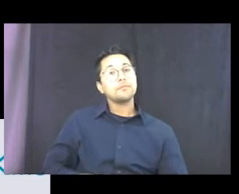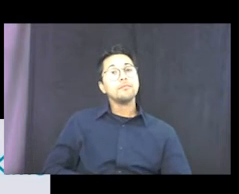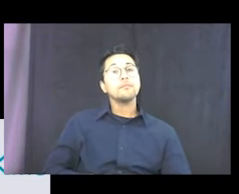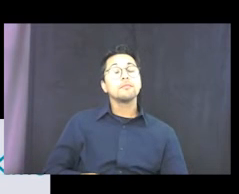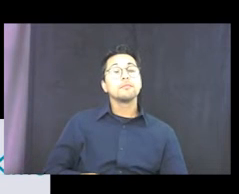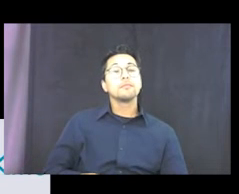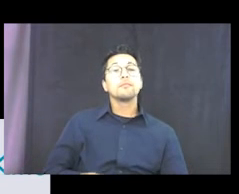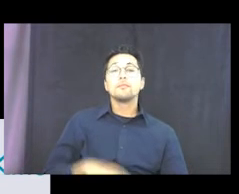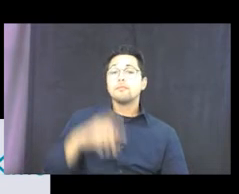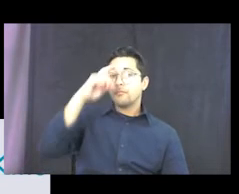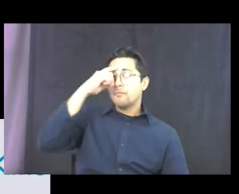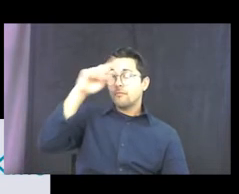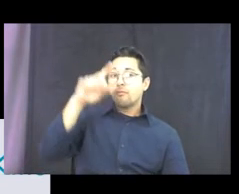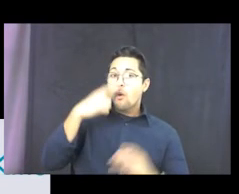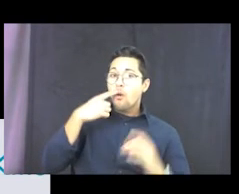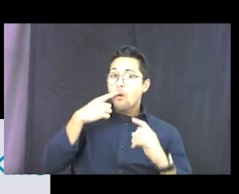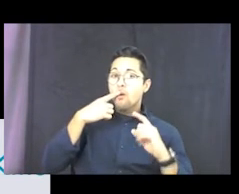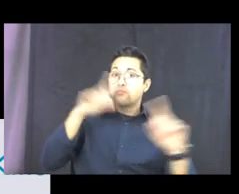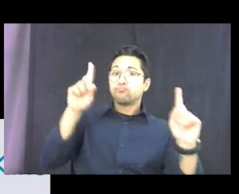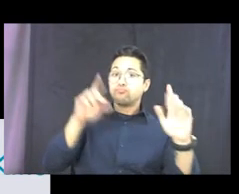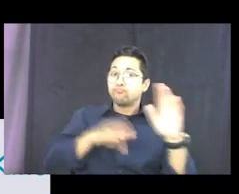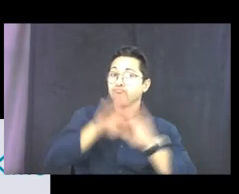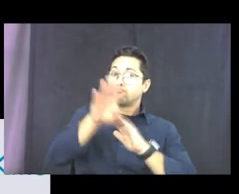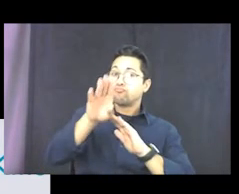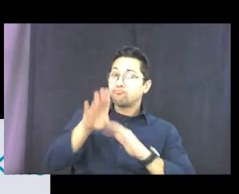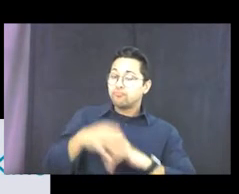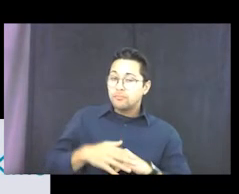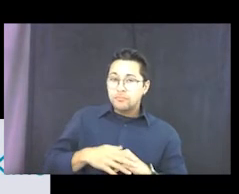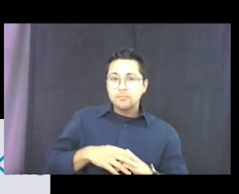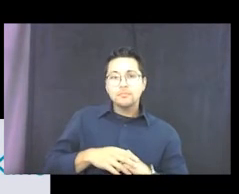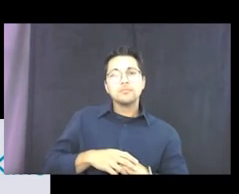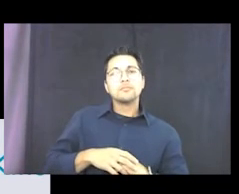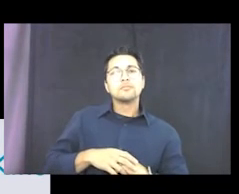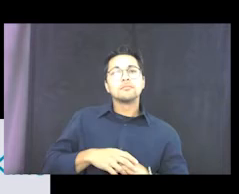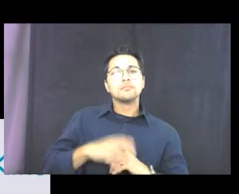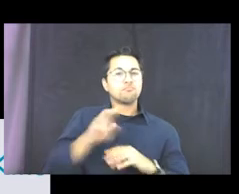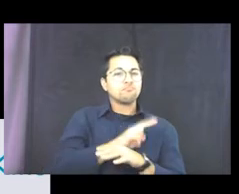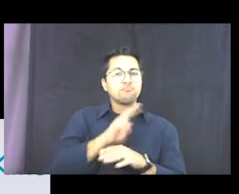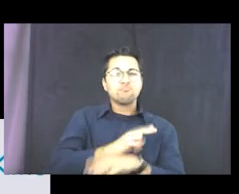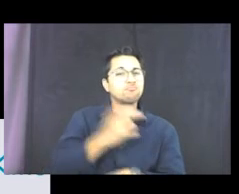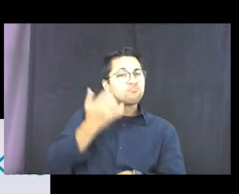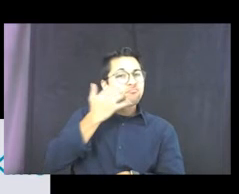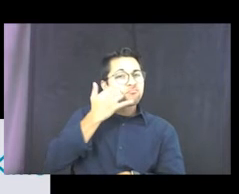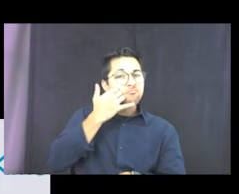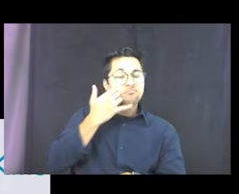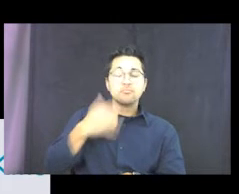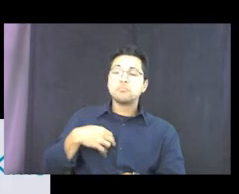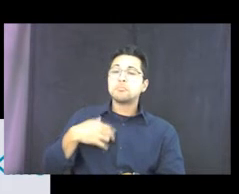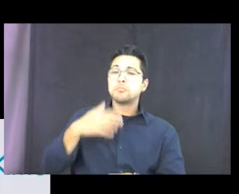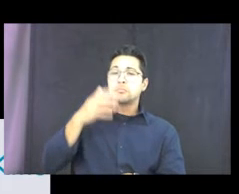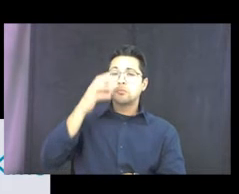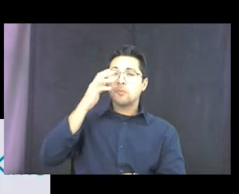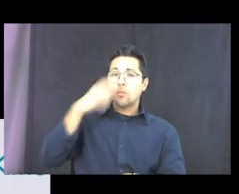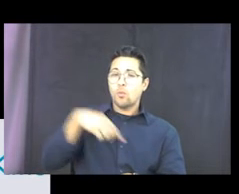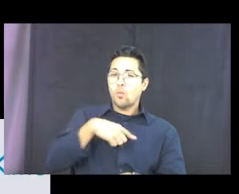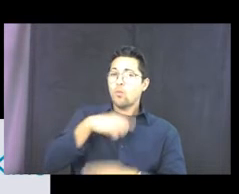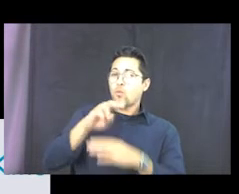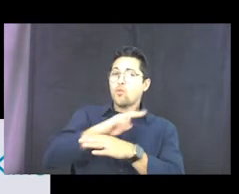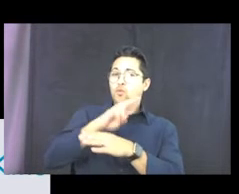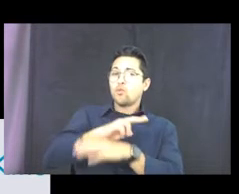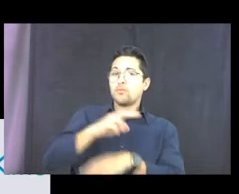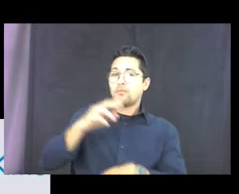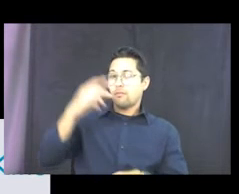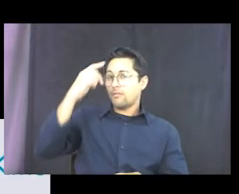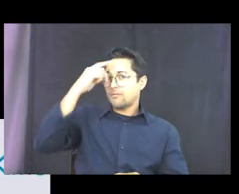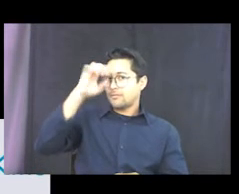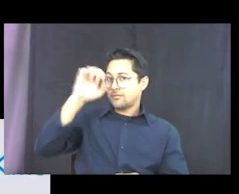in order to be successful in using a cell phone or mobile device, we call upon our executive functioning